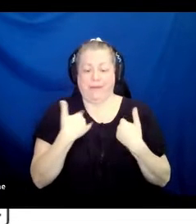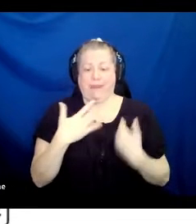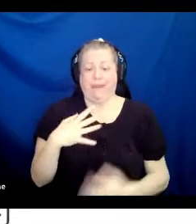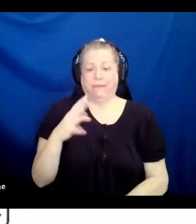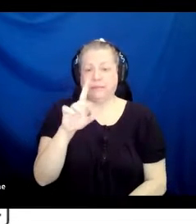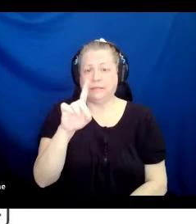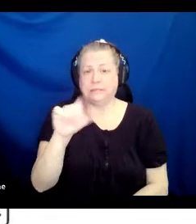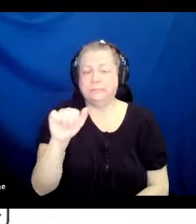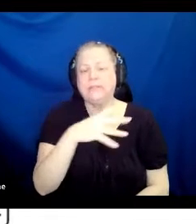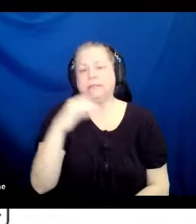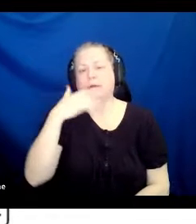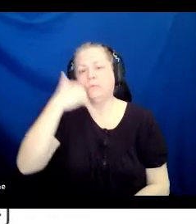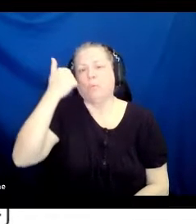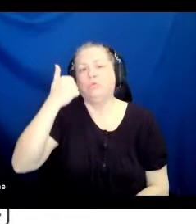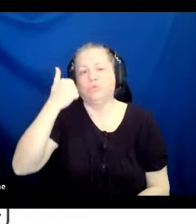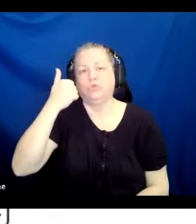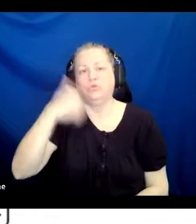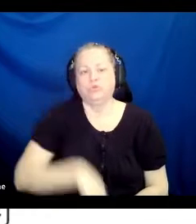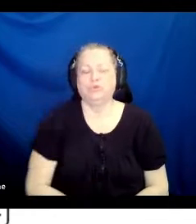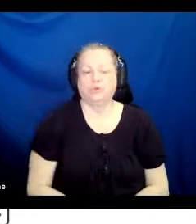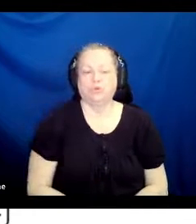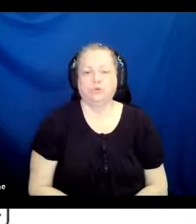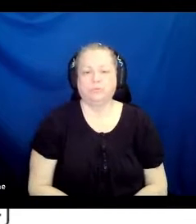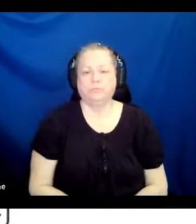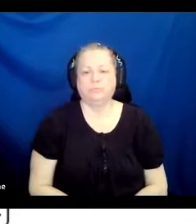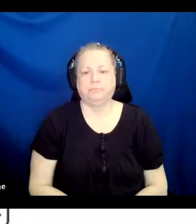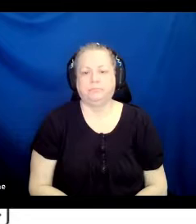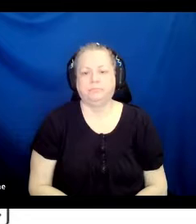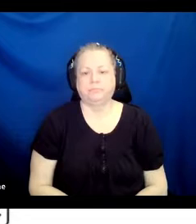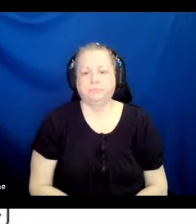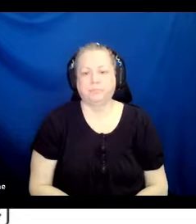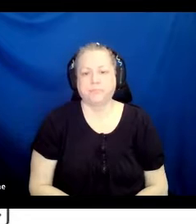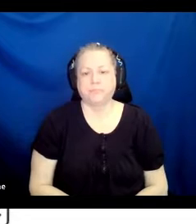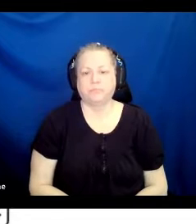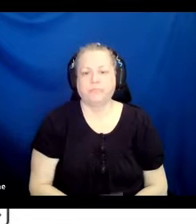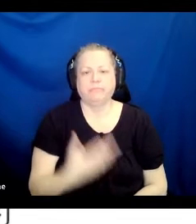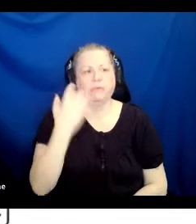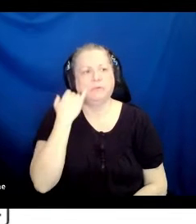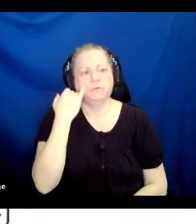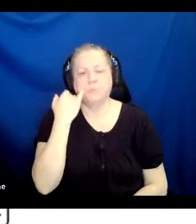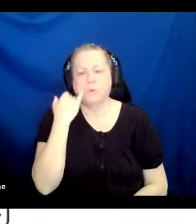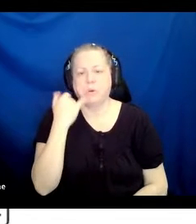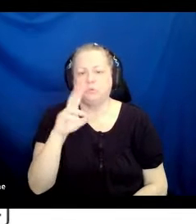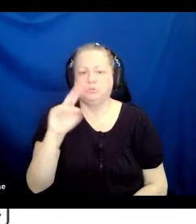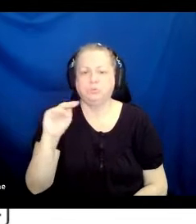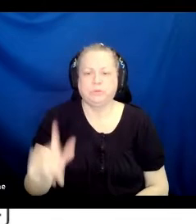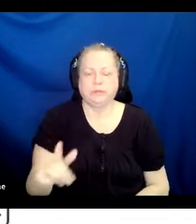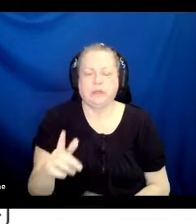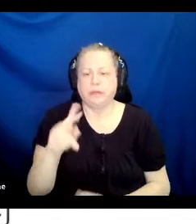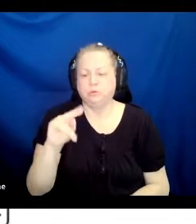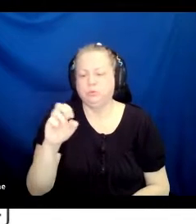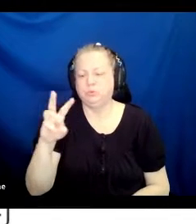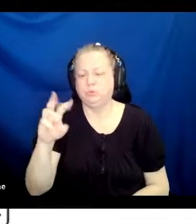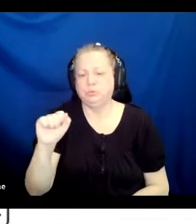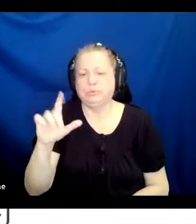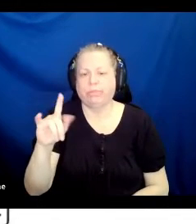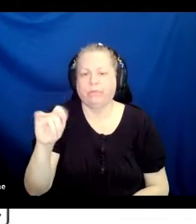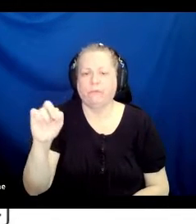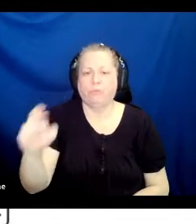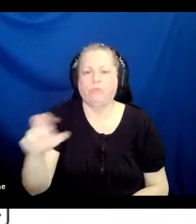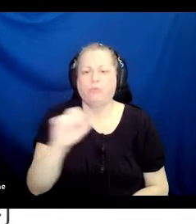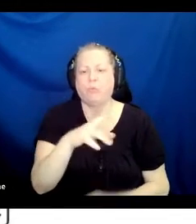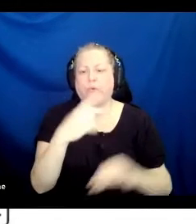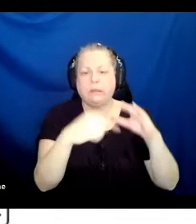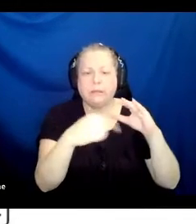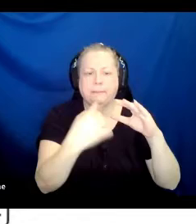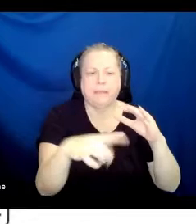adults. In your member-facing communications, whether it be newsletters or emails